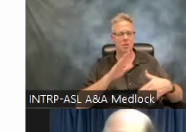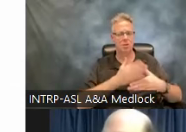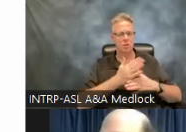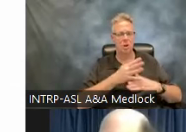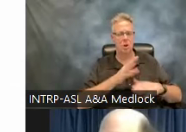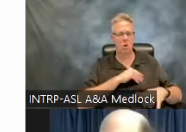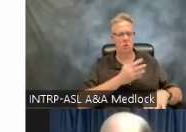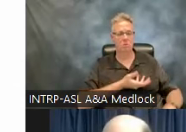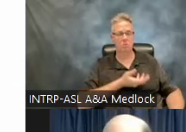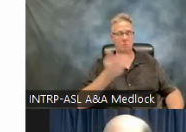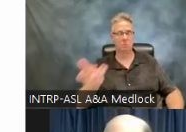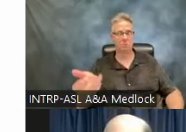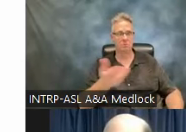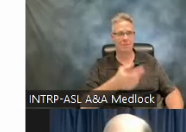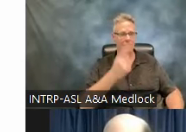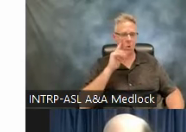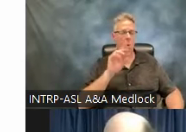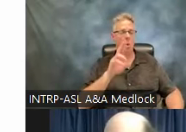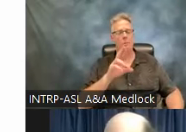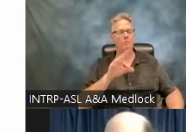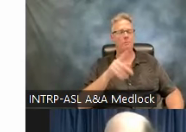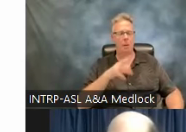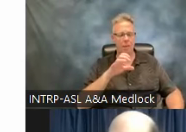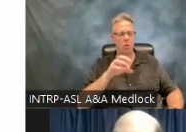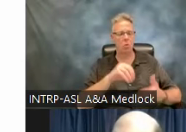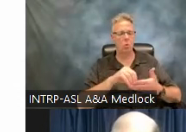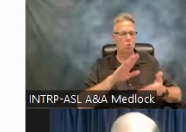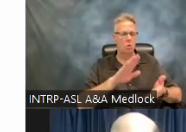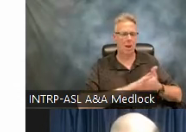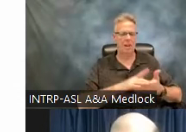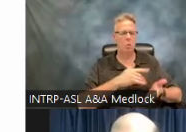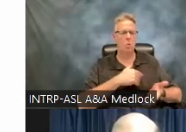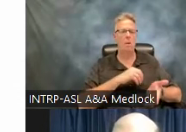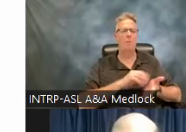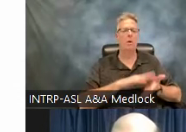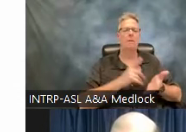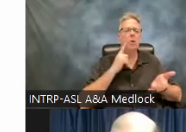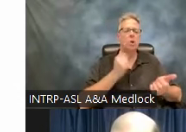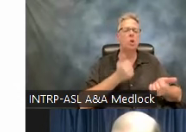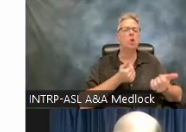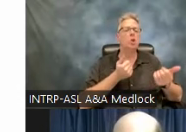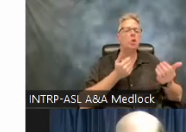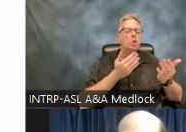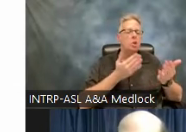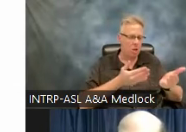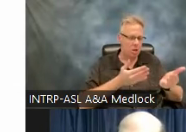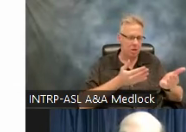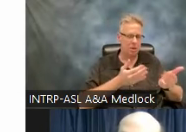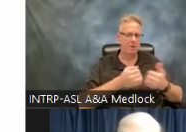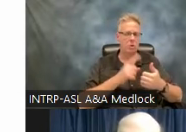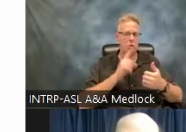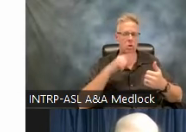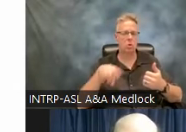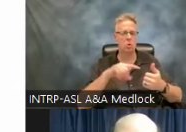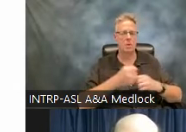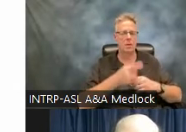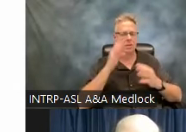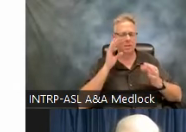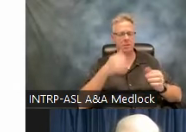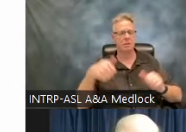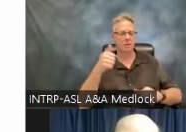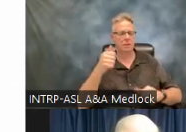ownership of public records like that, but we're putting it in there as a suggestion, just sort of so that the people who make those decisions will